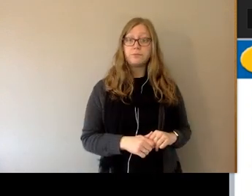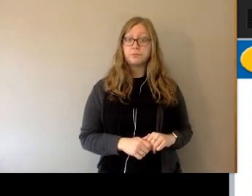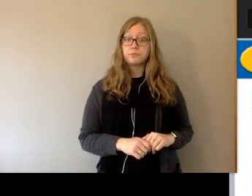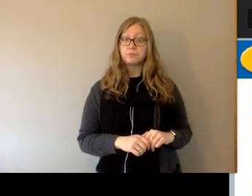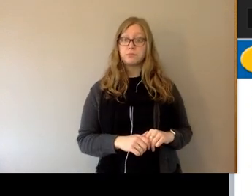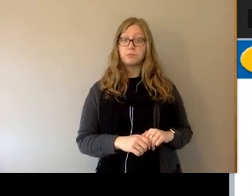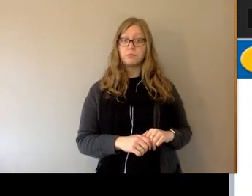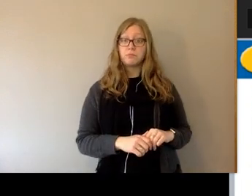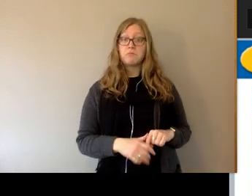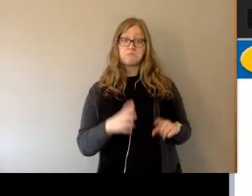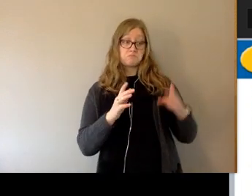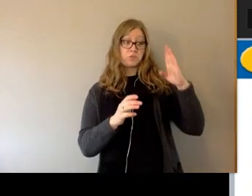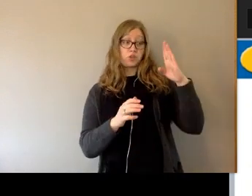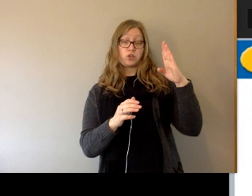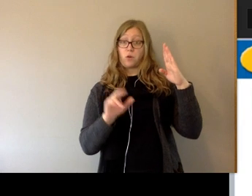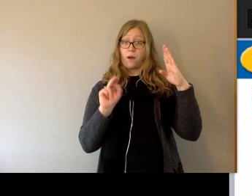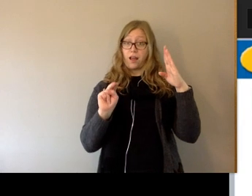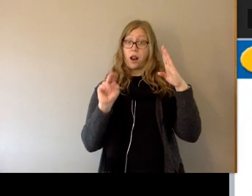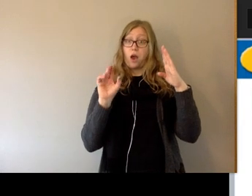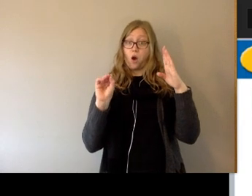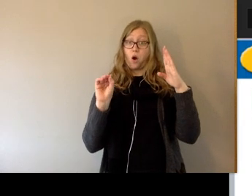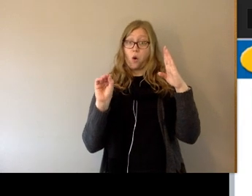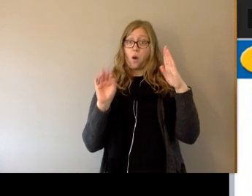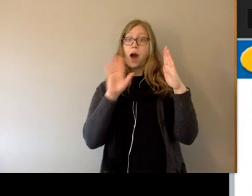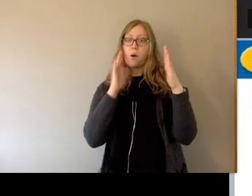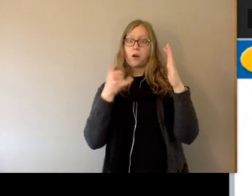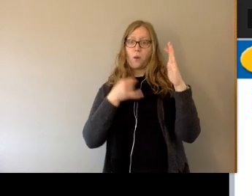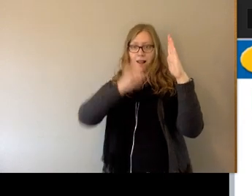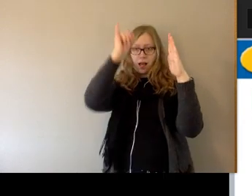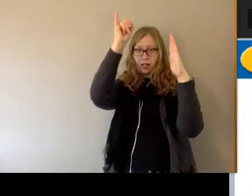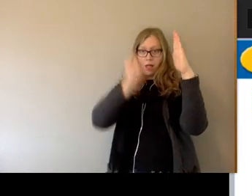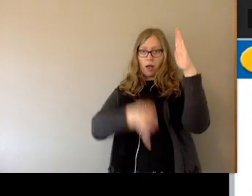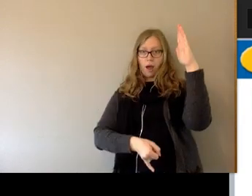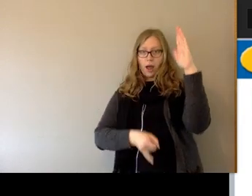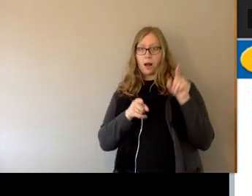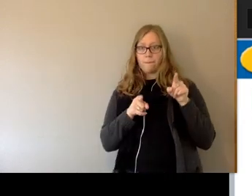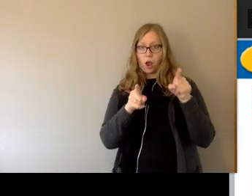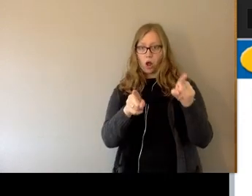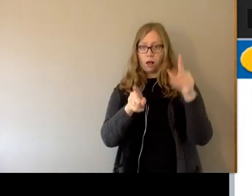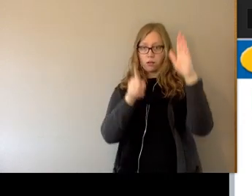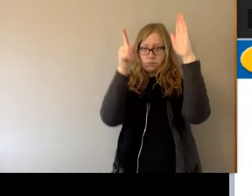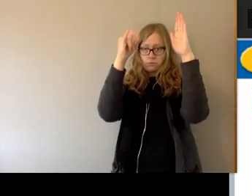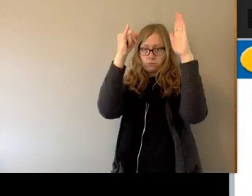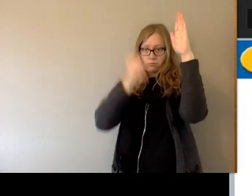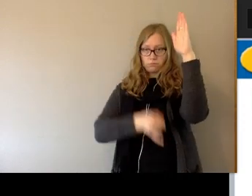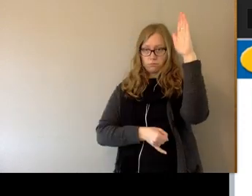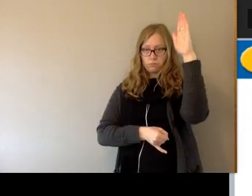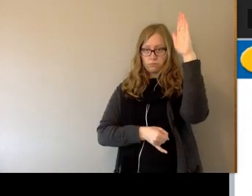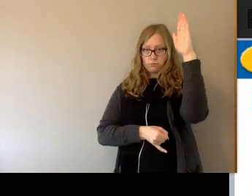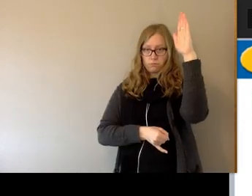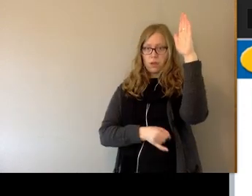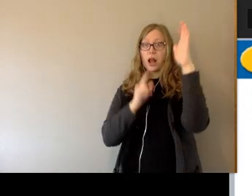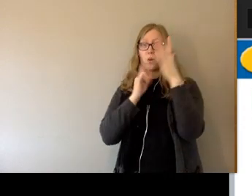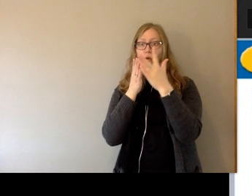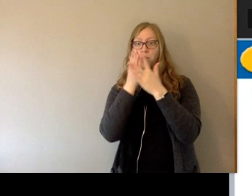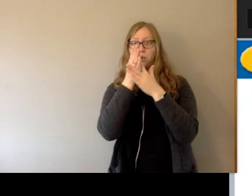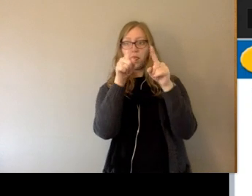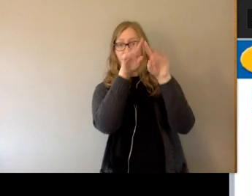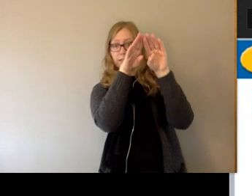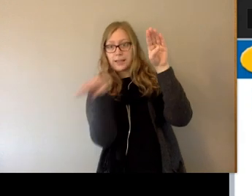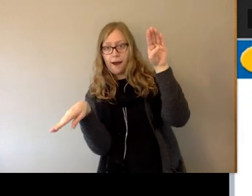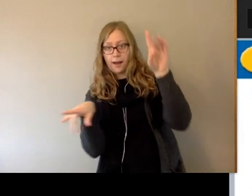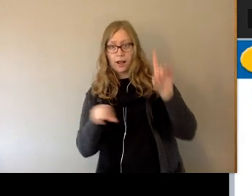to NO, and it's going to go through the other 2 sides of the triangle. So let's see how good I